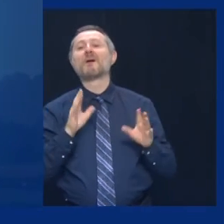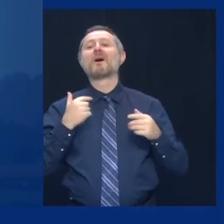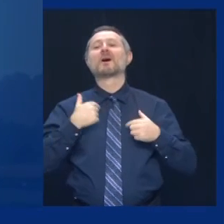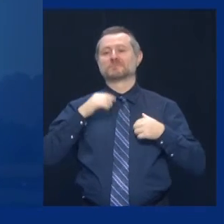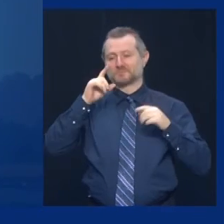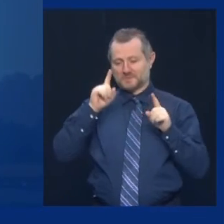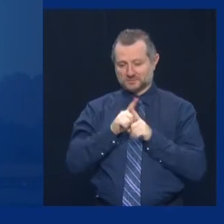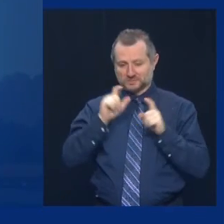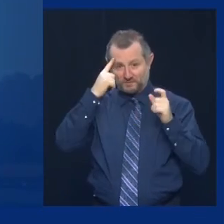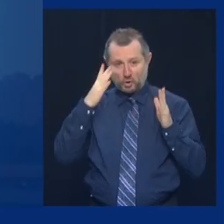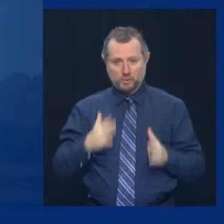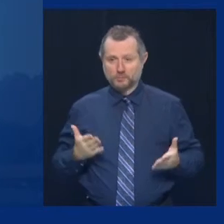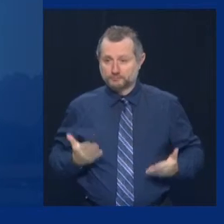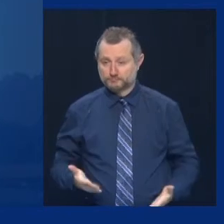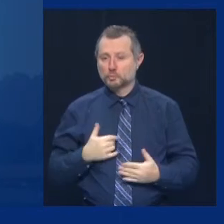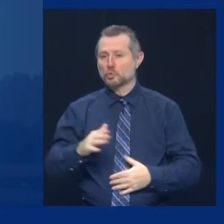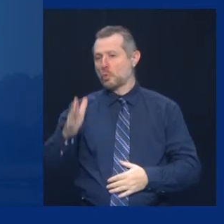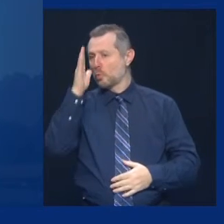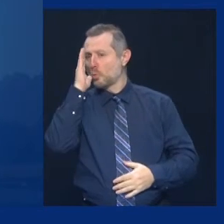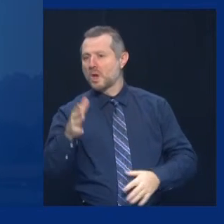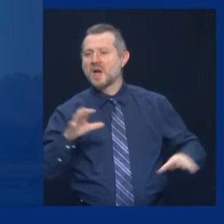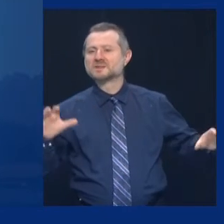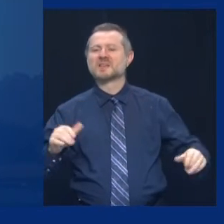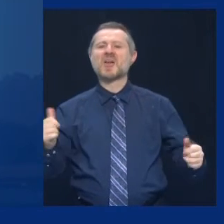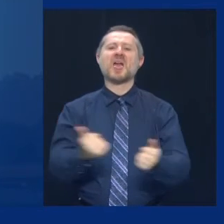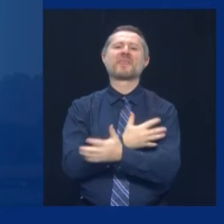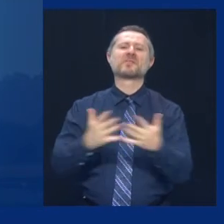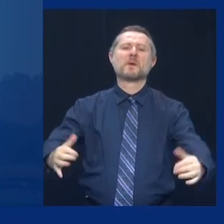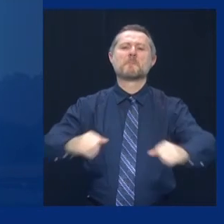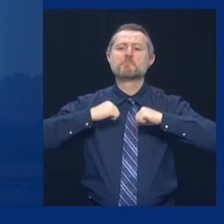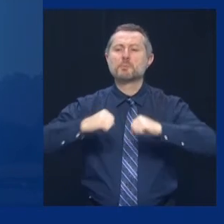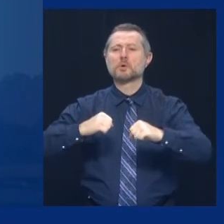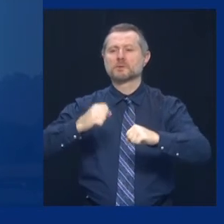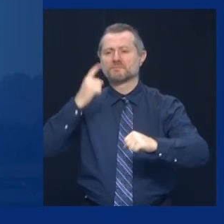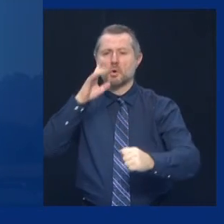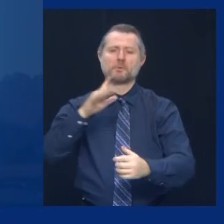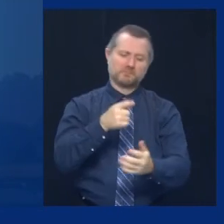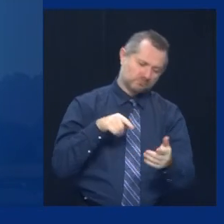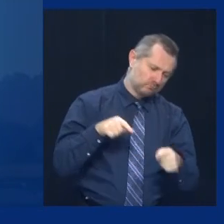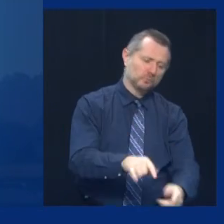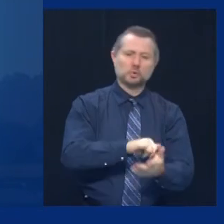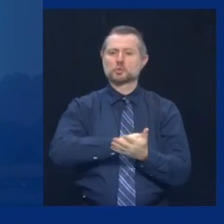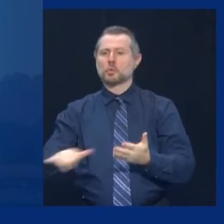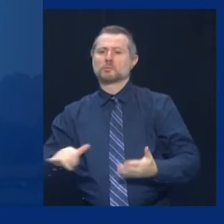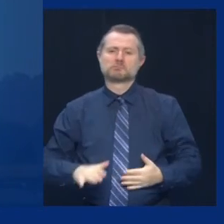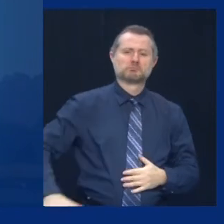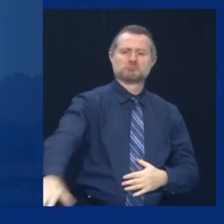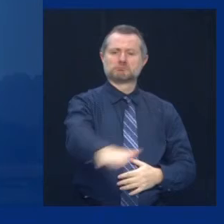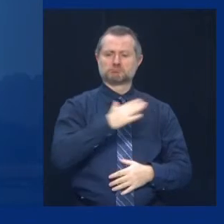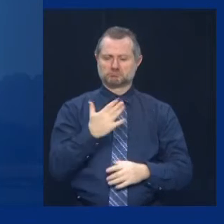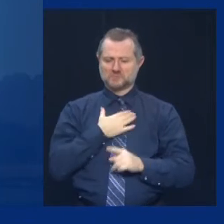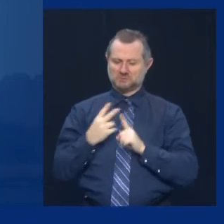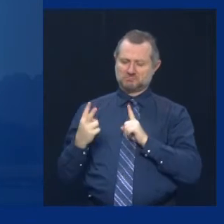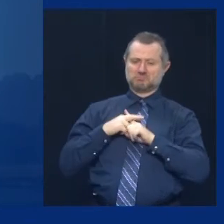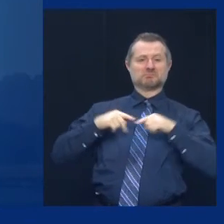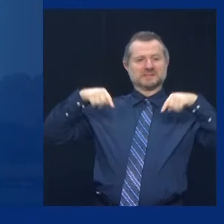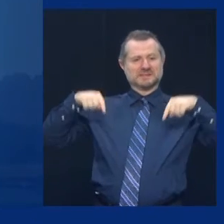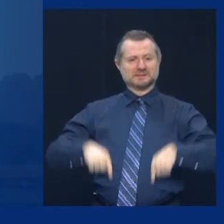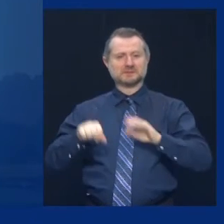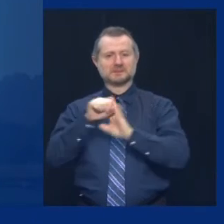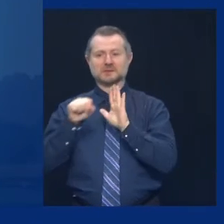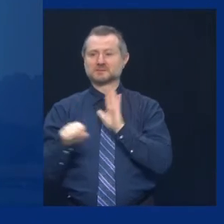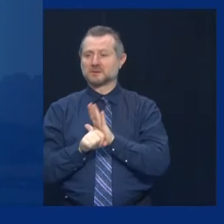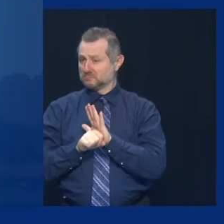to protect the people of the state of New York. That is my job. And I know and